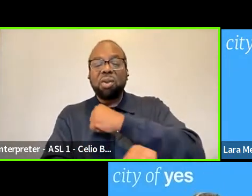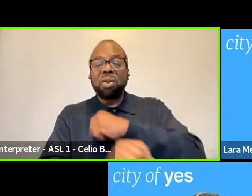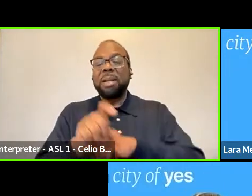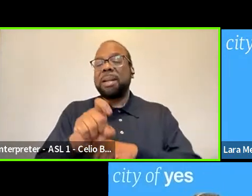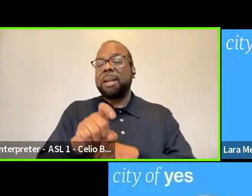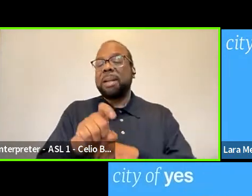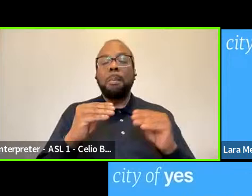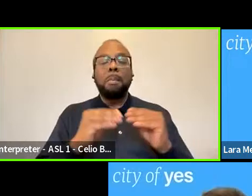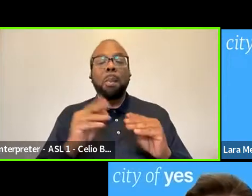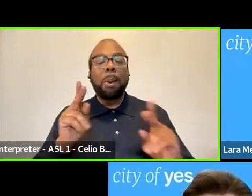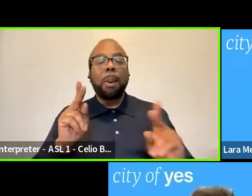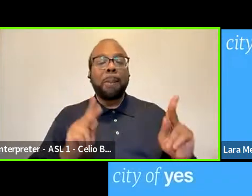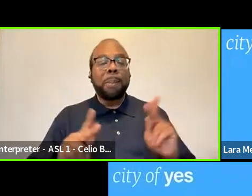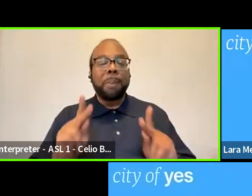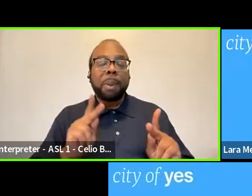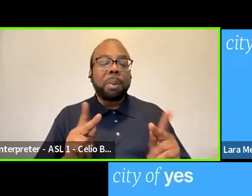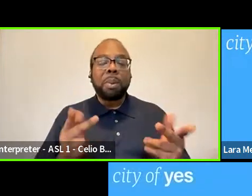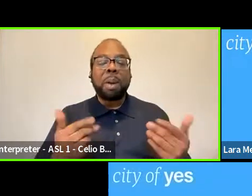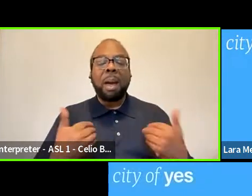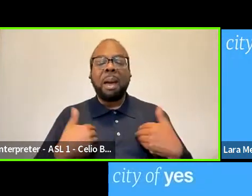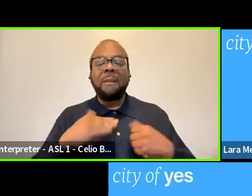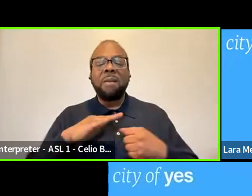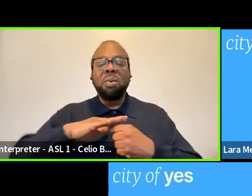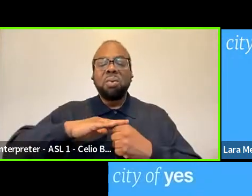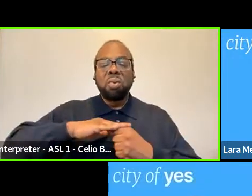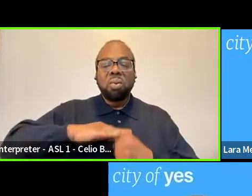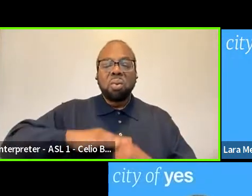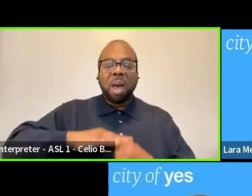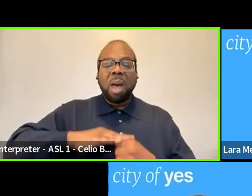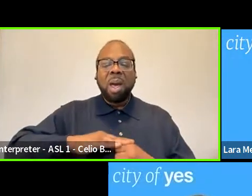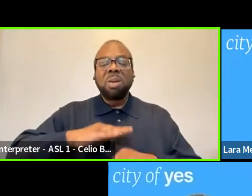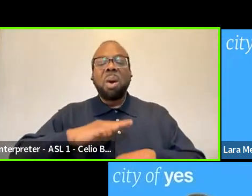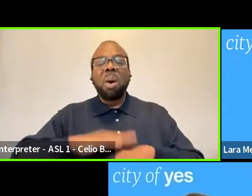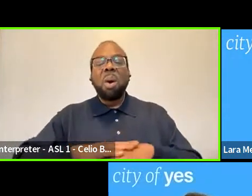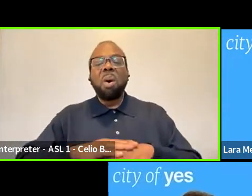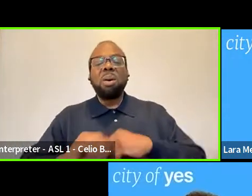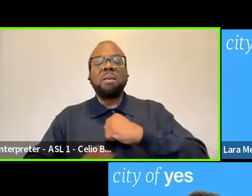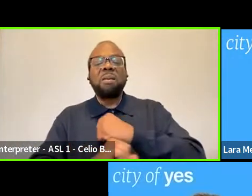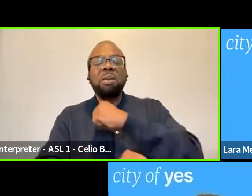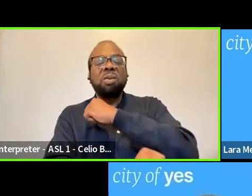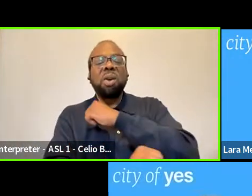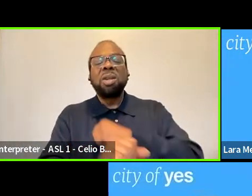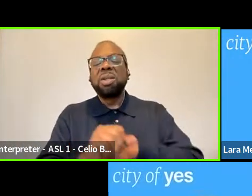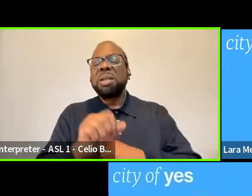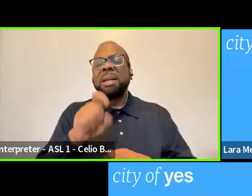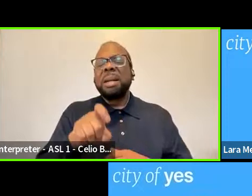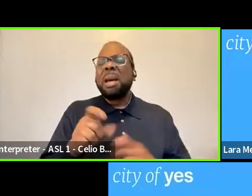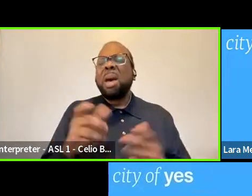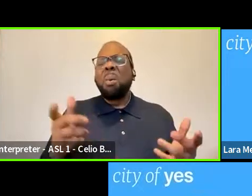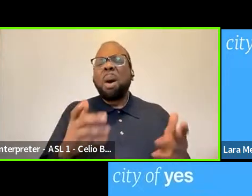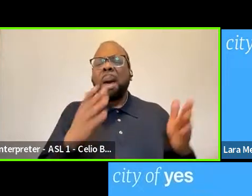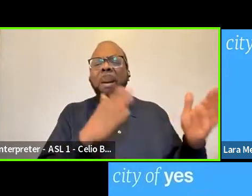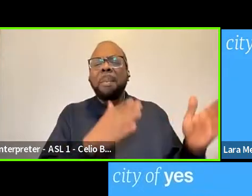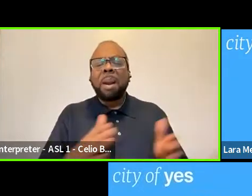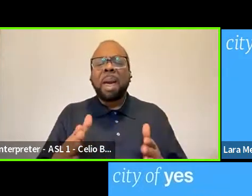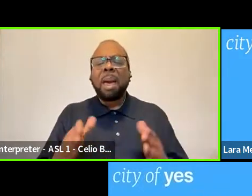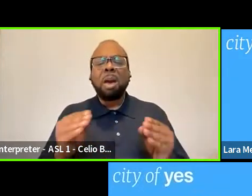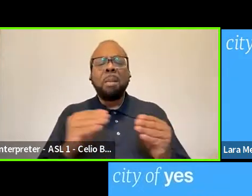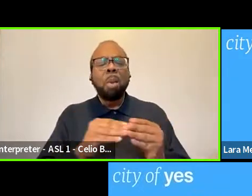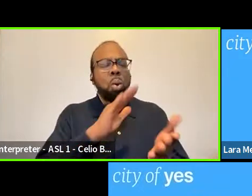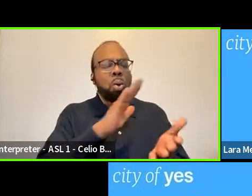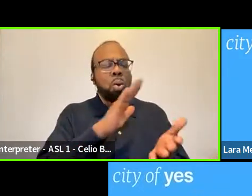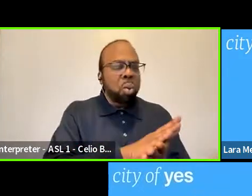people, this puts stress on the existing infrastructure in our communities. What are the plans to build more schools, more transportation,